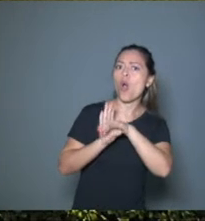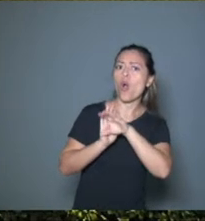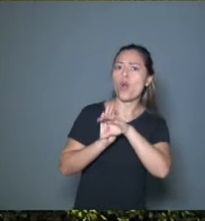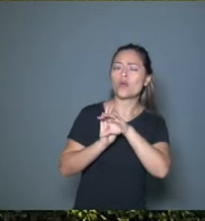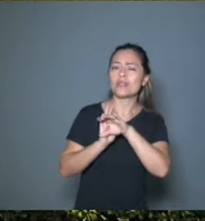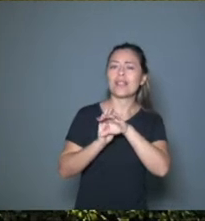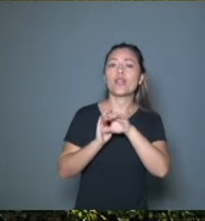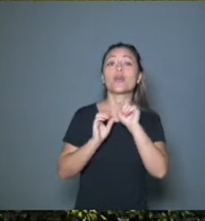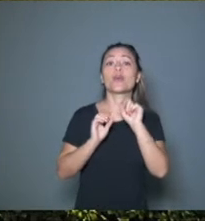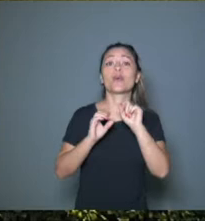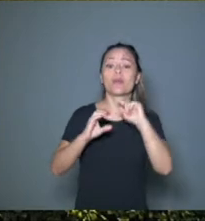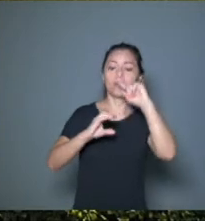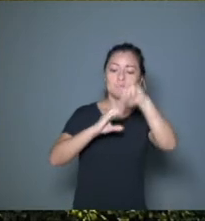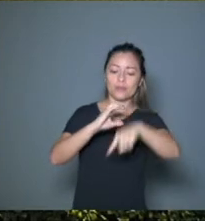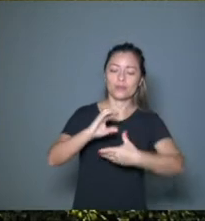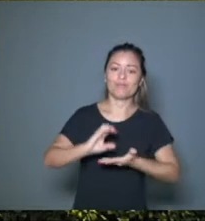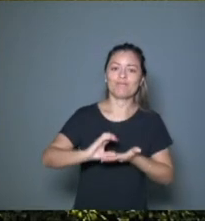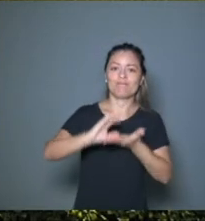important